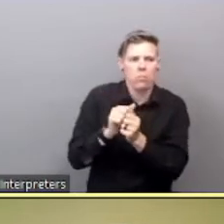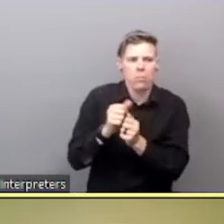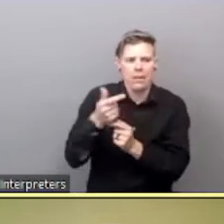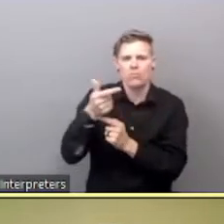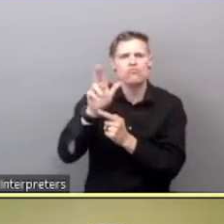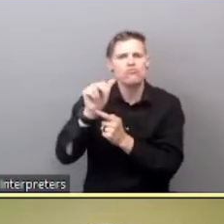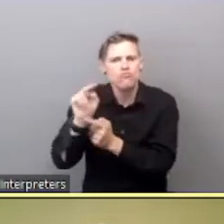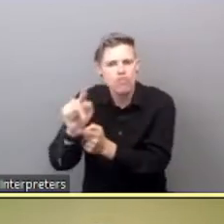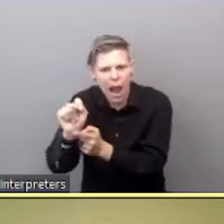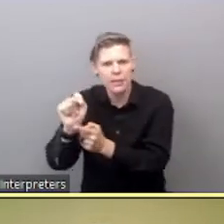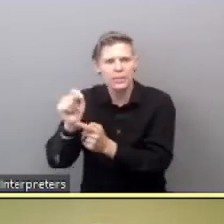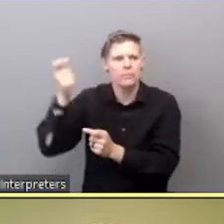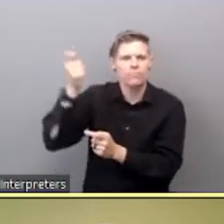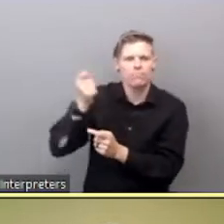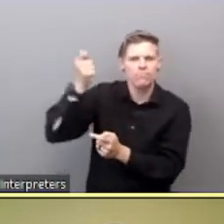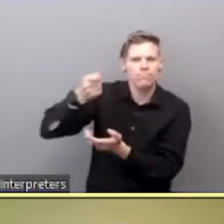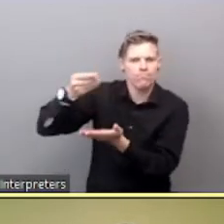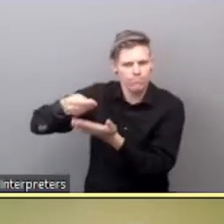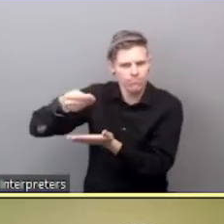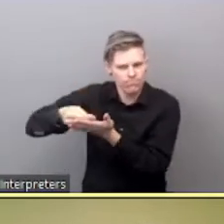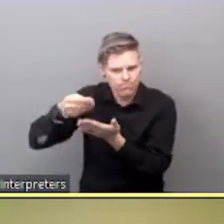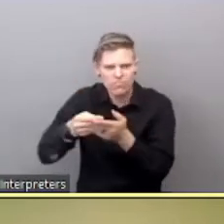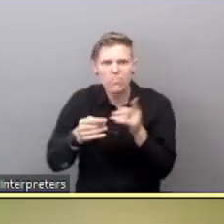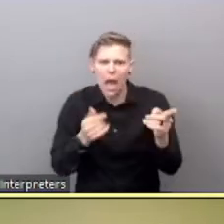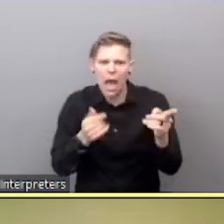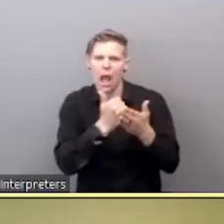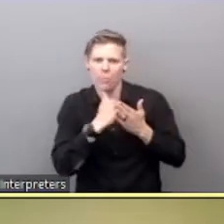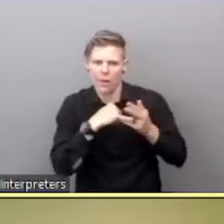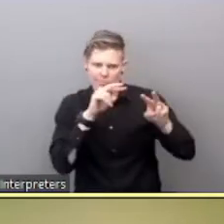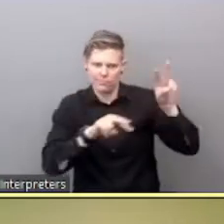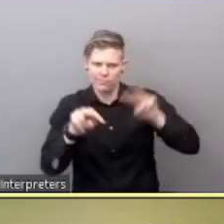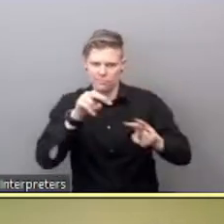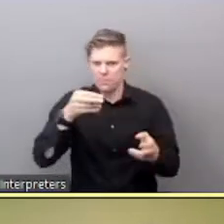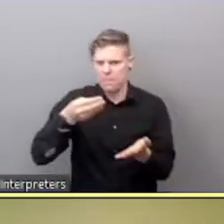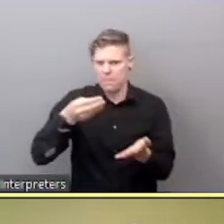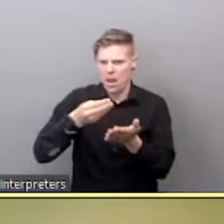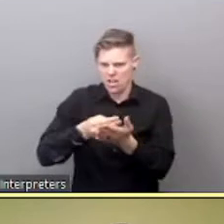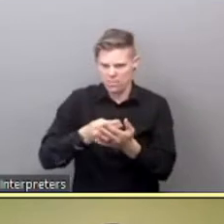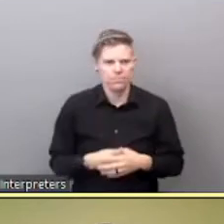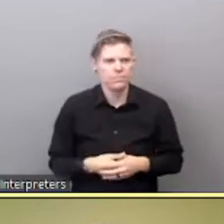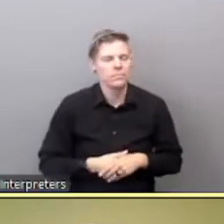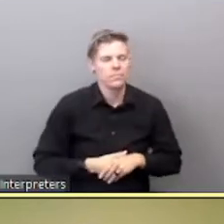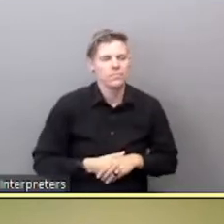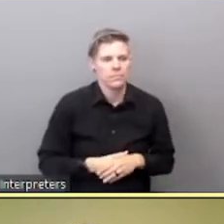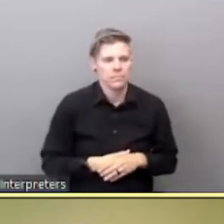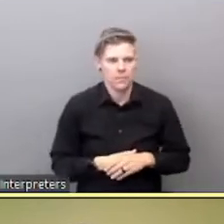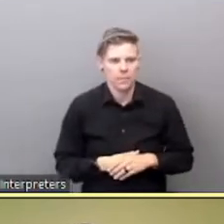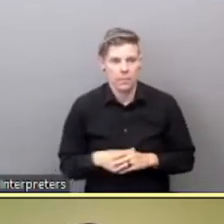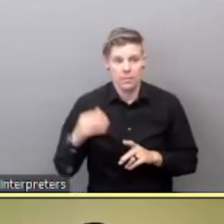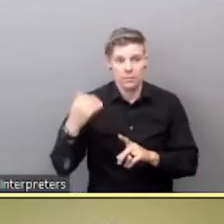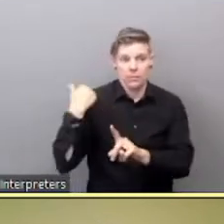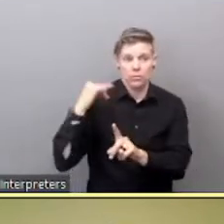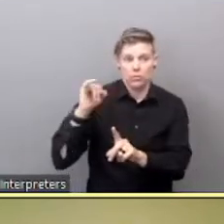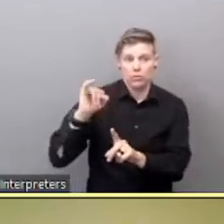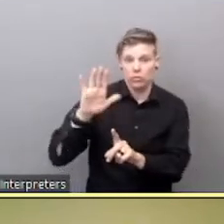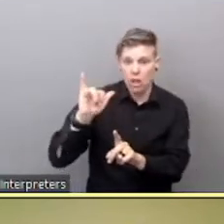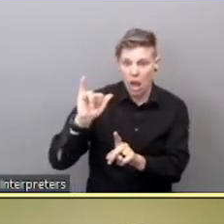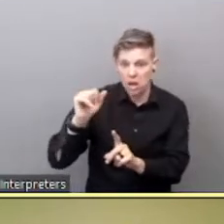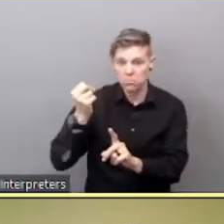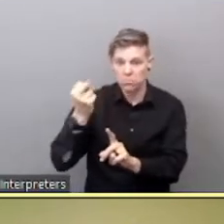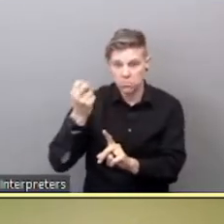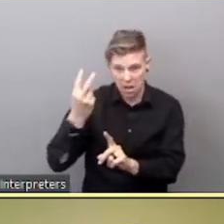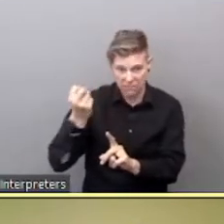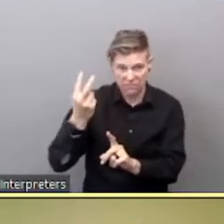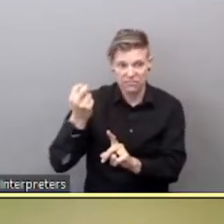shows the health going back to July 12th of 2021. As you all may be aware, the UI